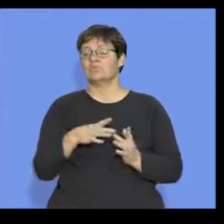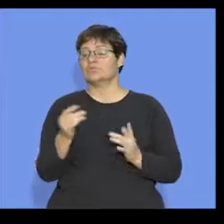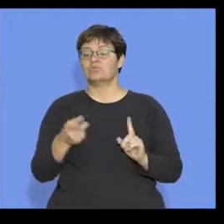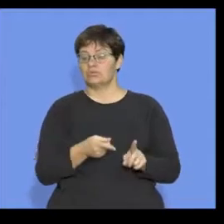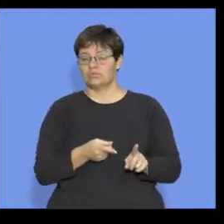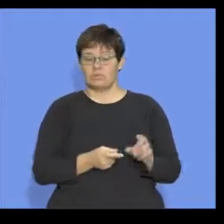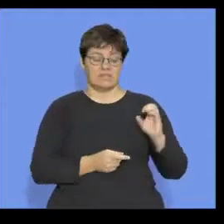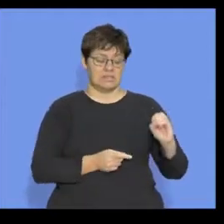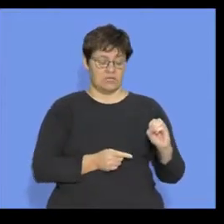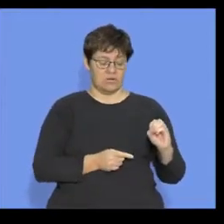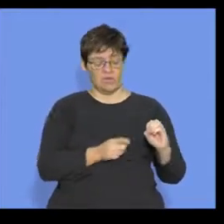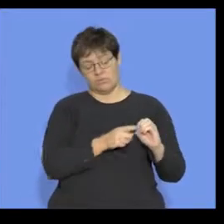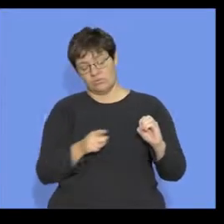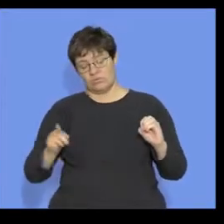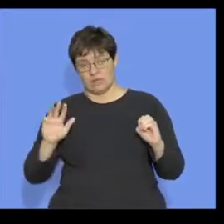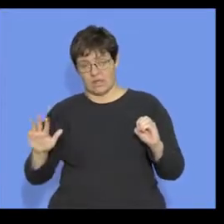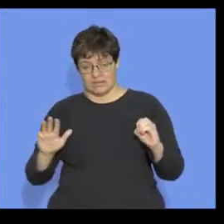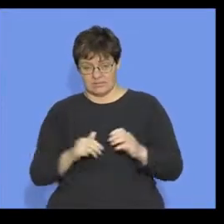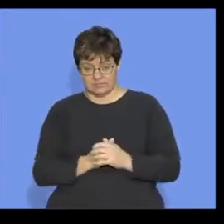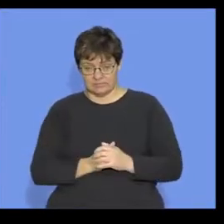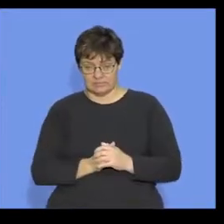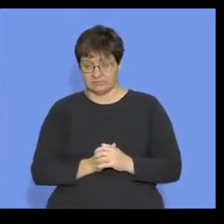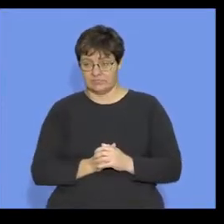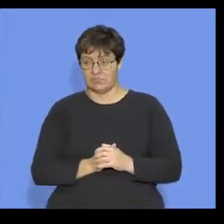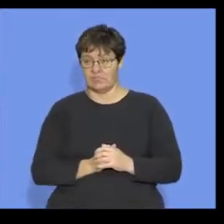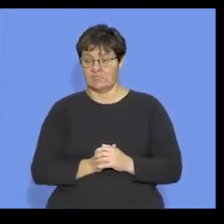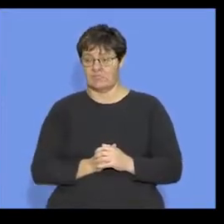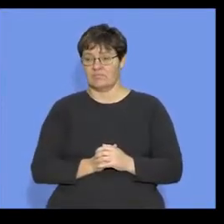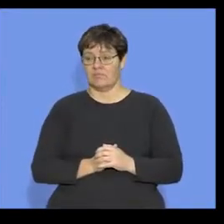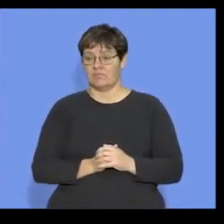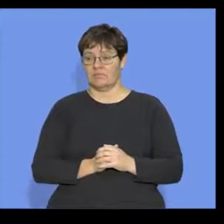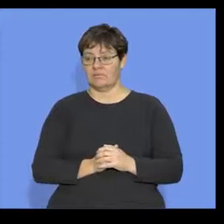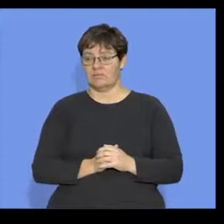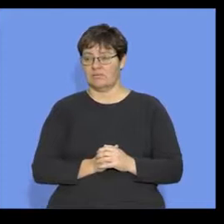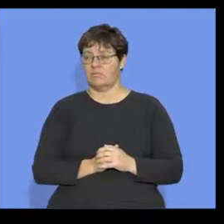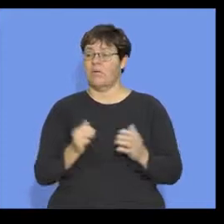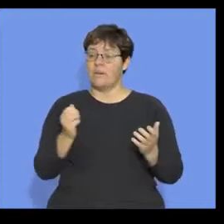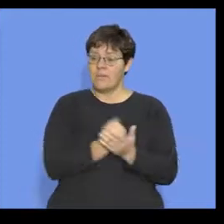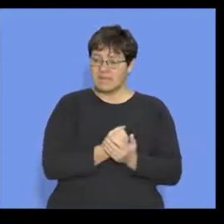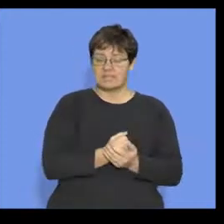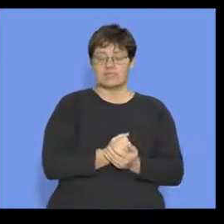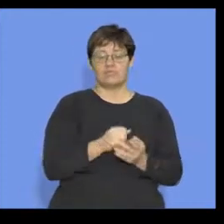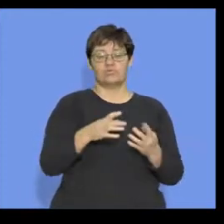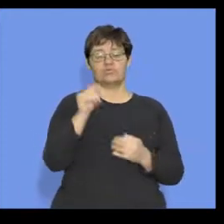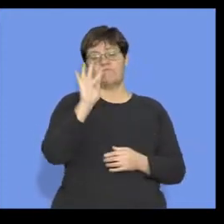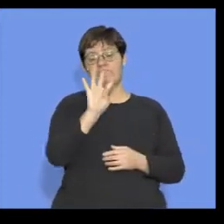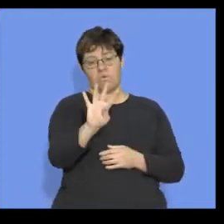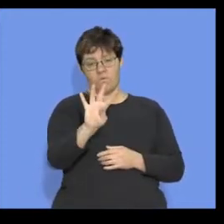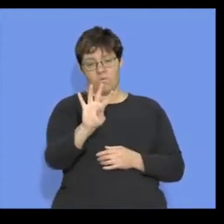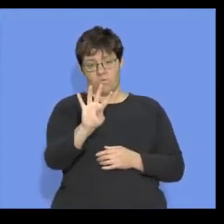where? 0 all the way to 9. You have to choose 4